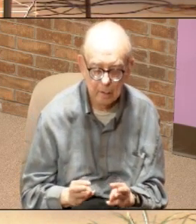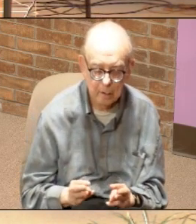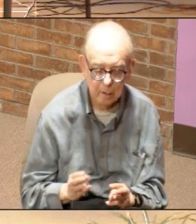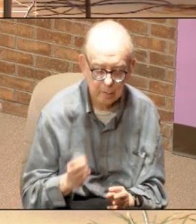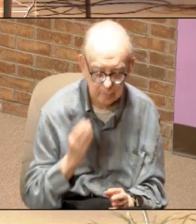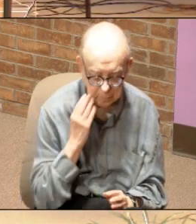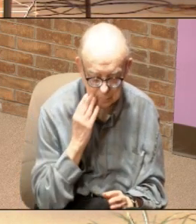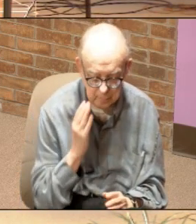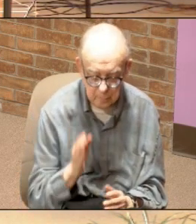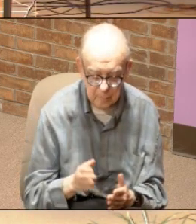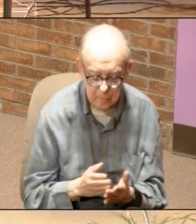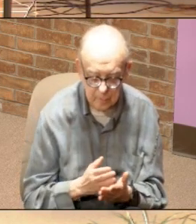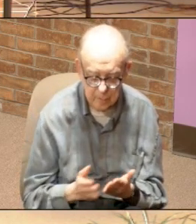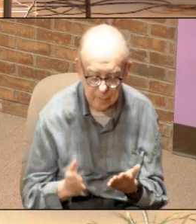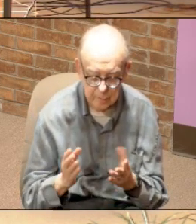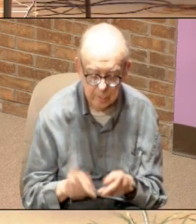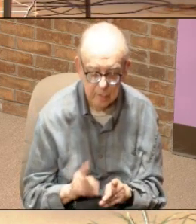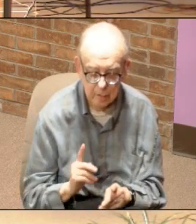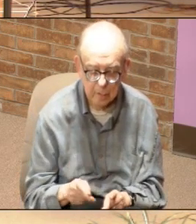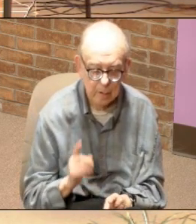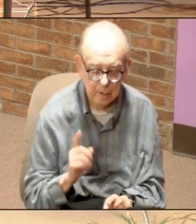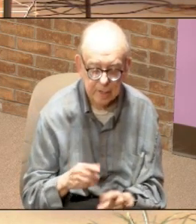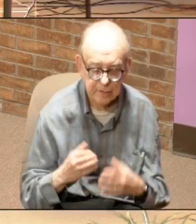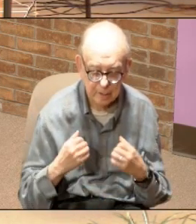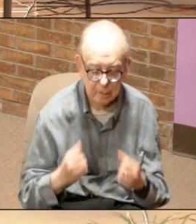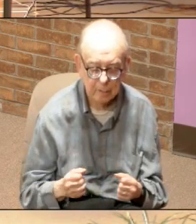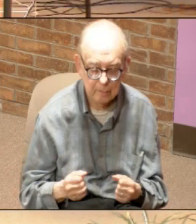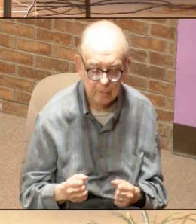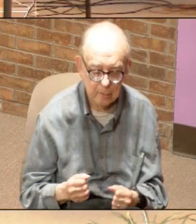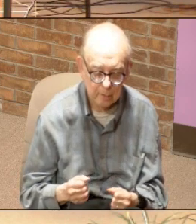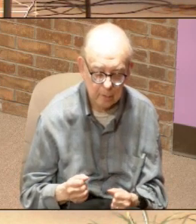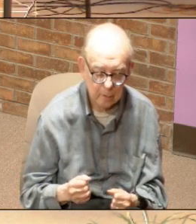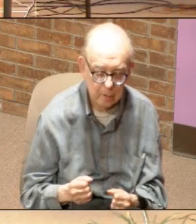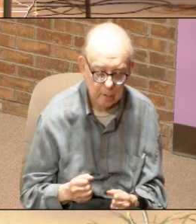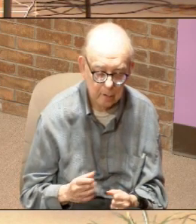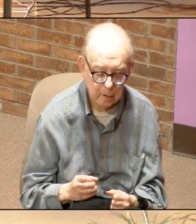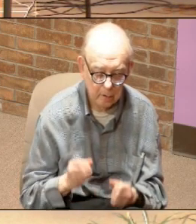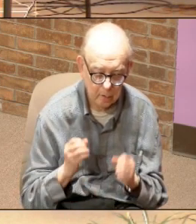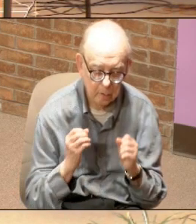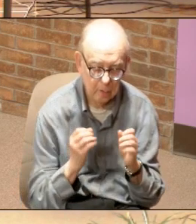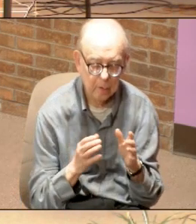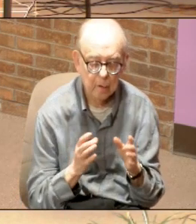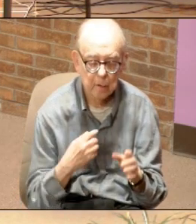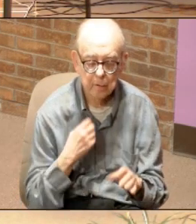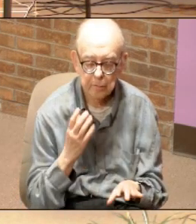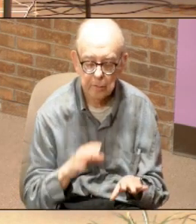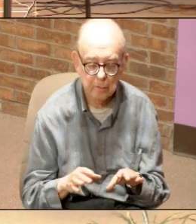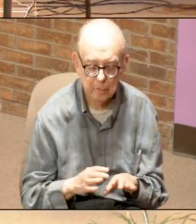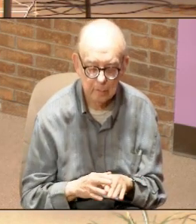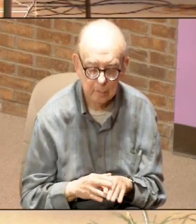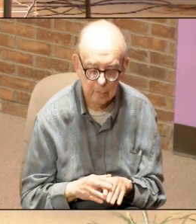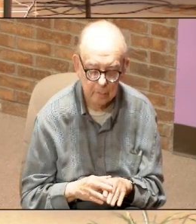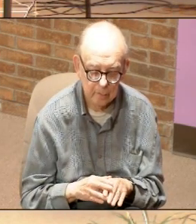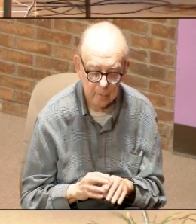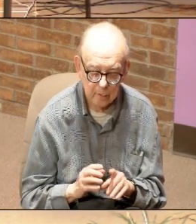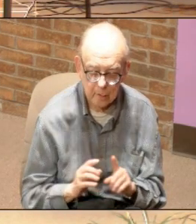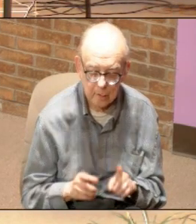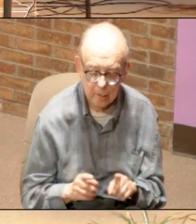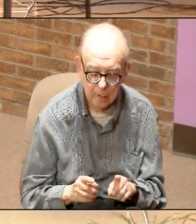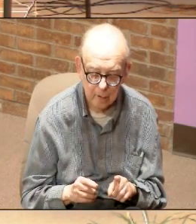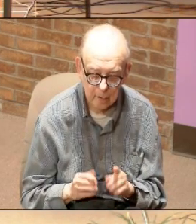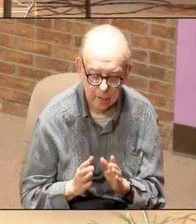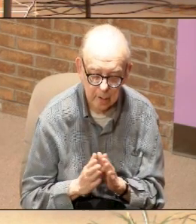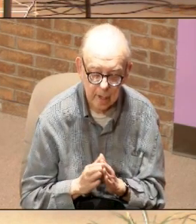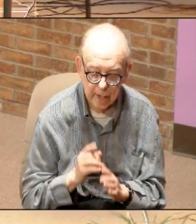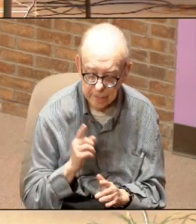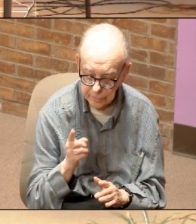I know that there's somebody over there that needs healed. And so, Father, what I'm going to do is I'm going to ask